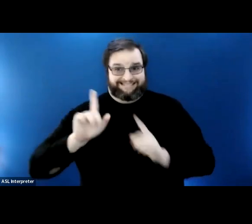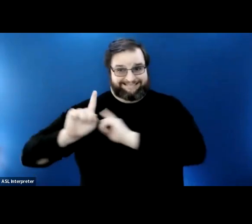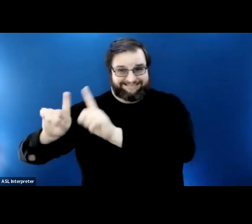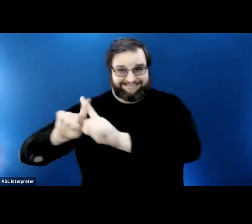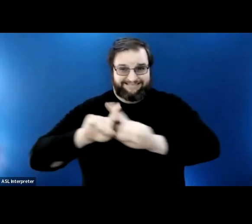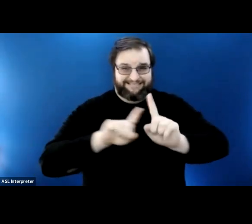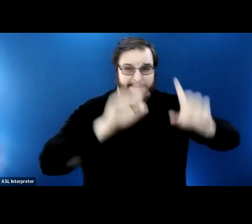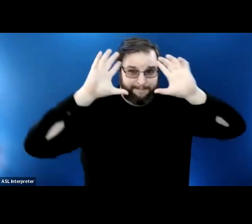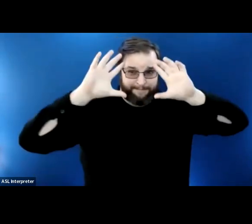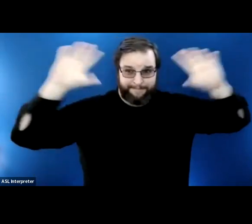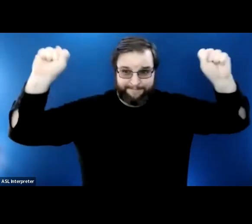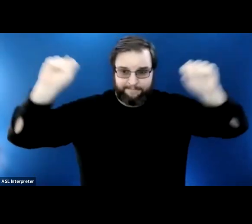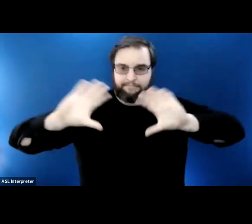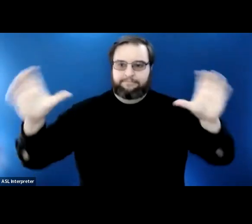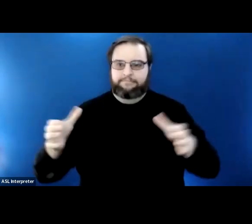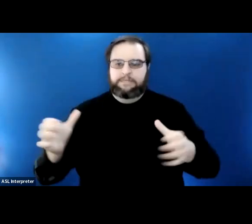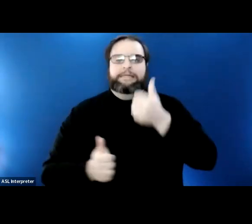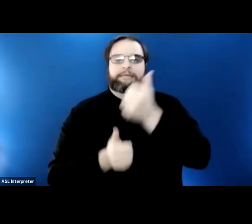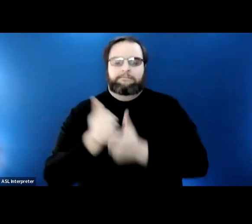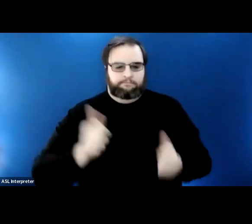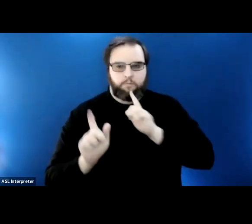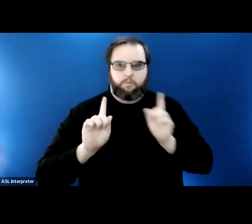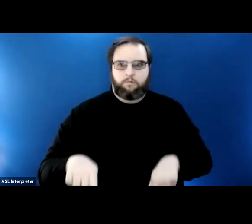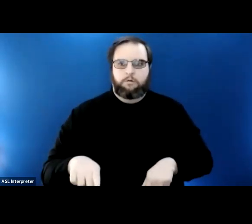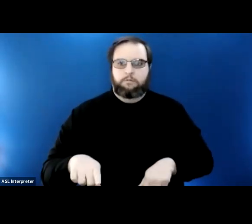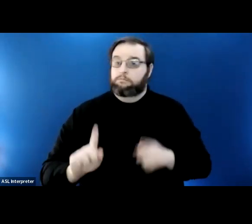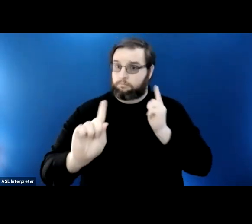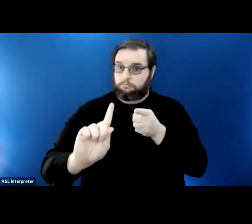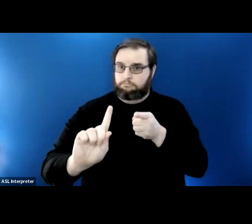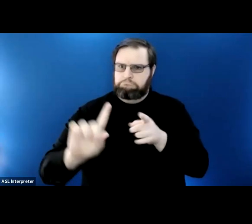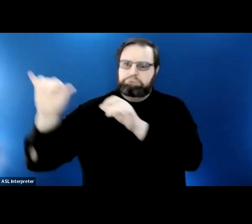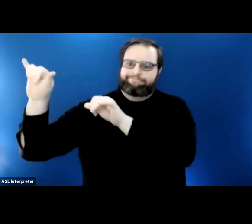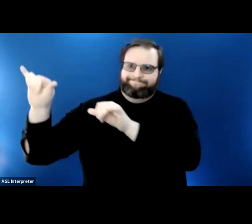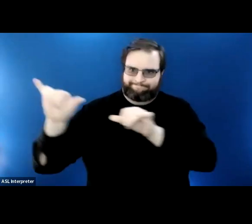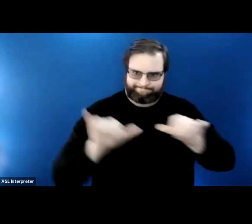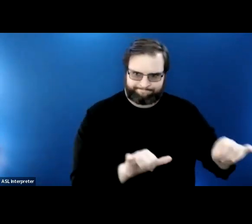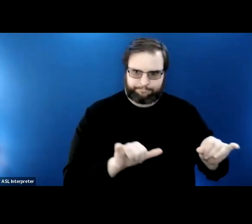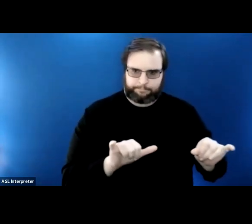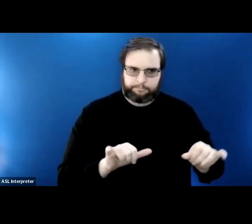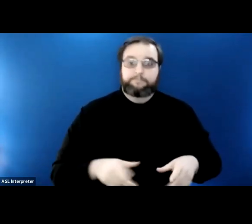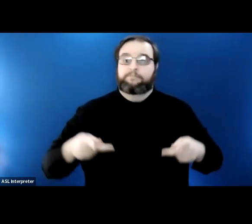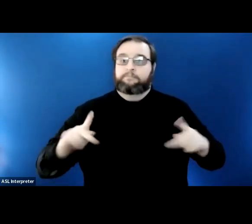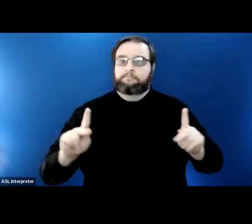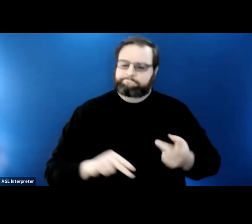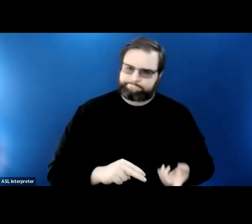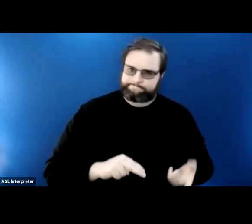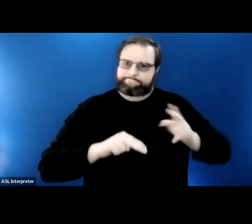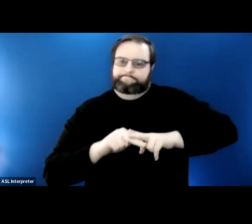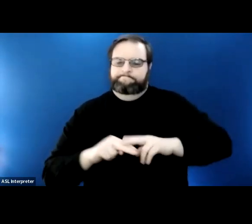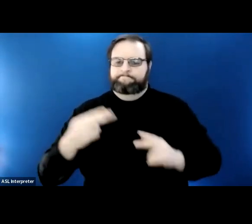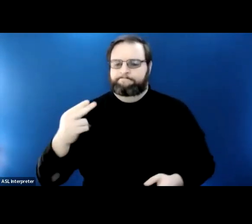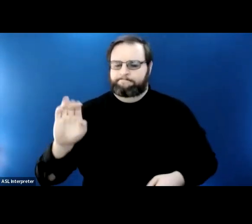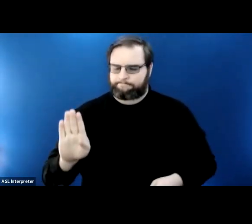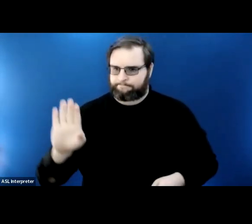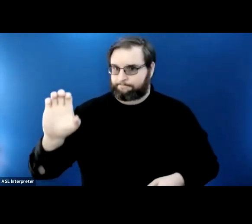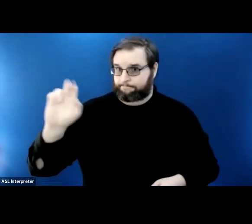administrations, each executive order primarily had the same goal: to increase opportunities for HBCUs and to